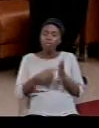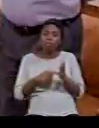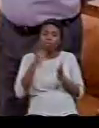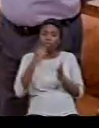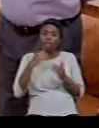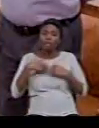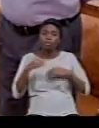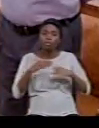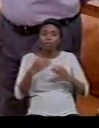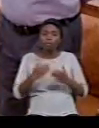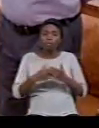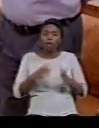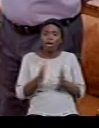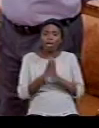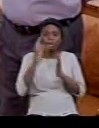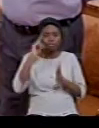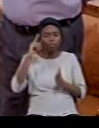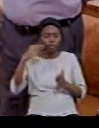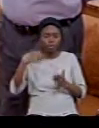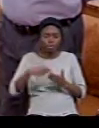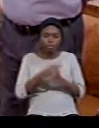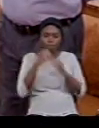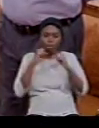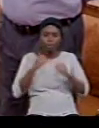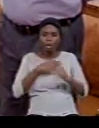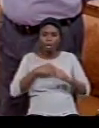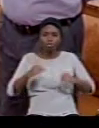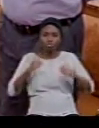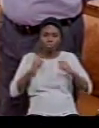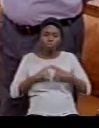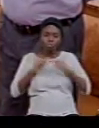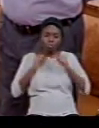pray for renewed power and strength to keep on following.